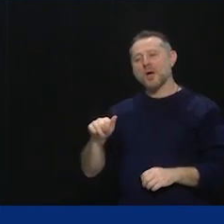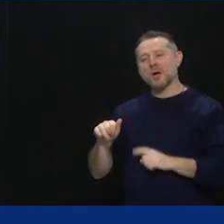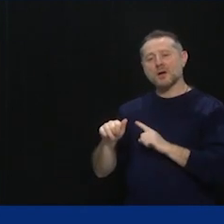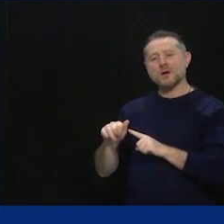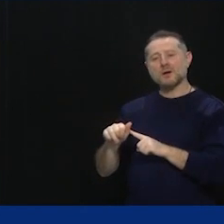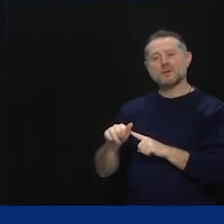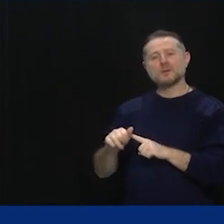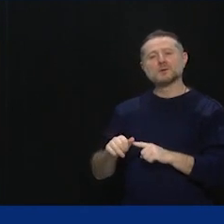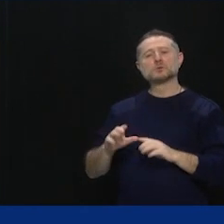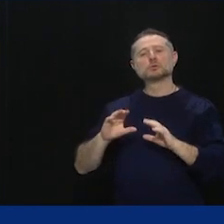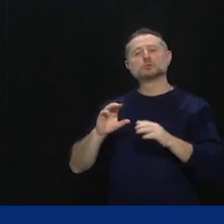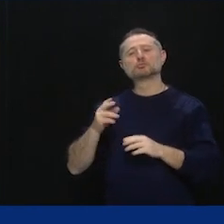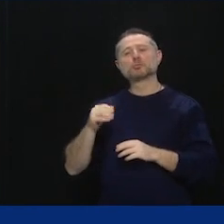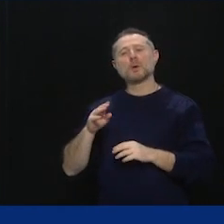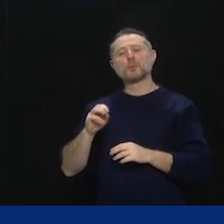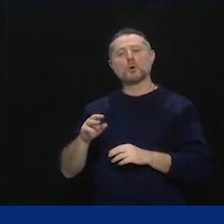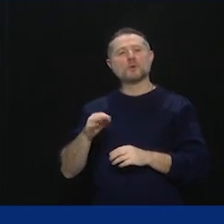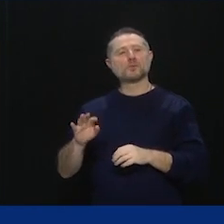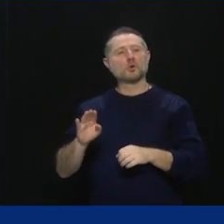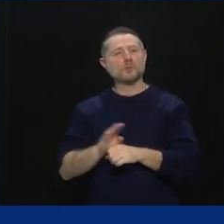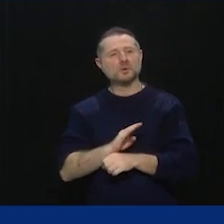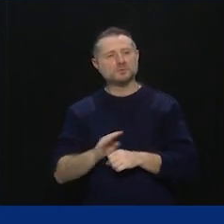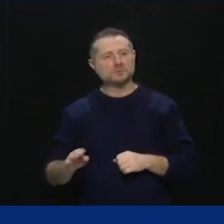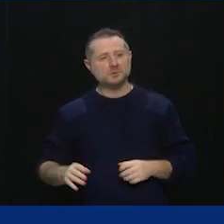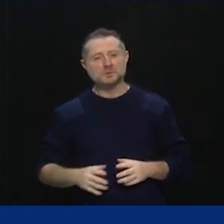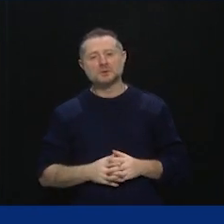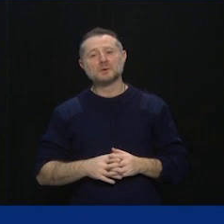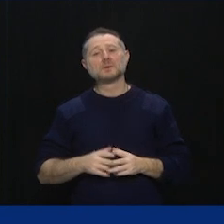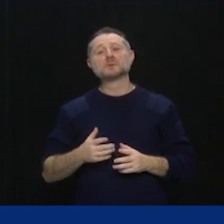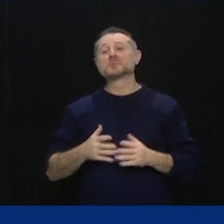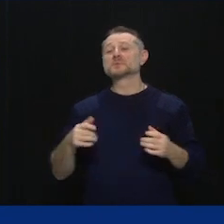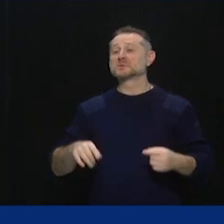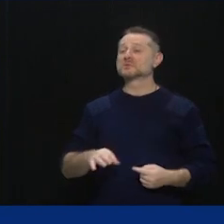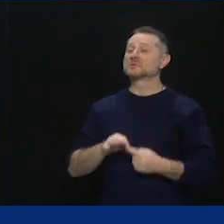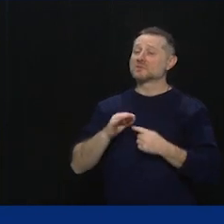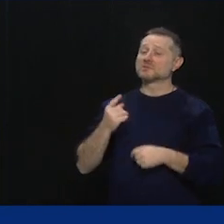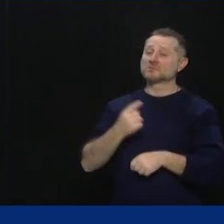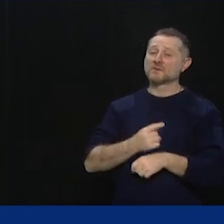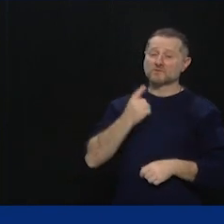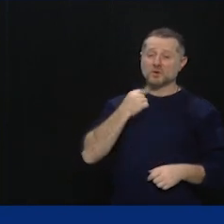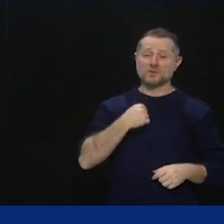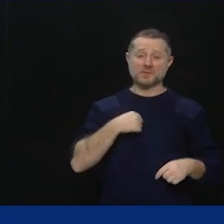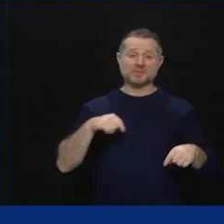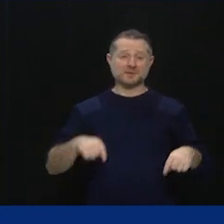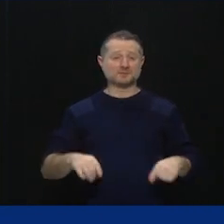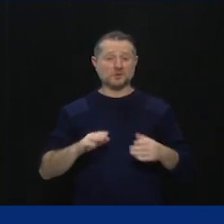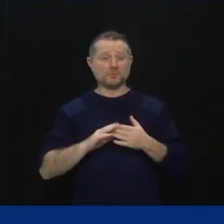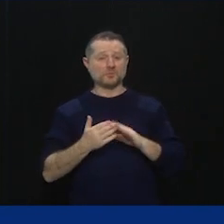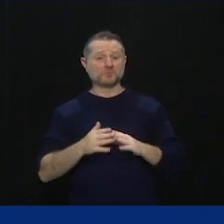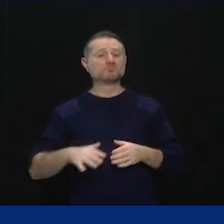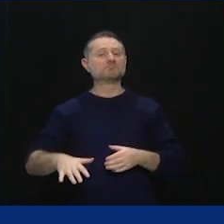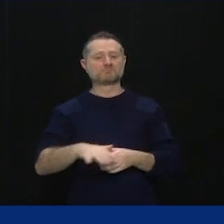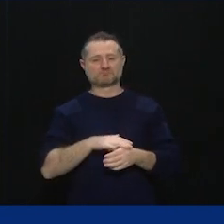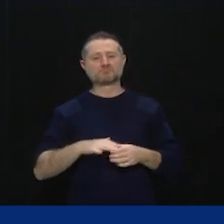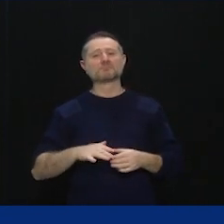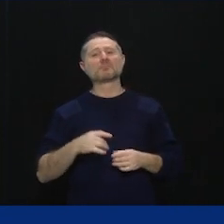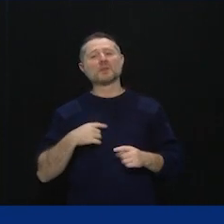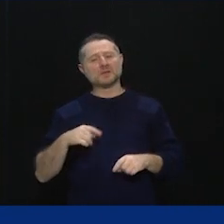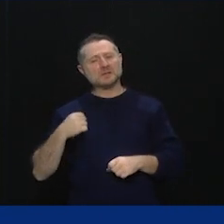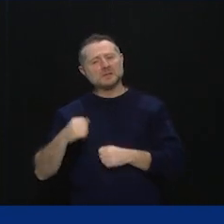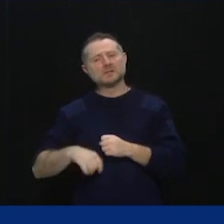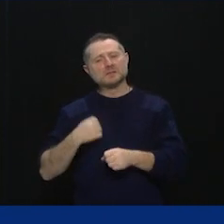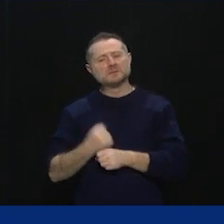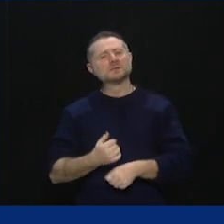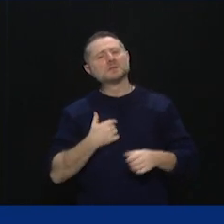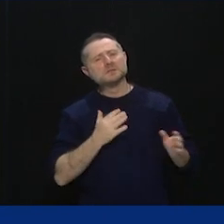greater Ronkonkoma community and the region. After many years of planning, it is great to see Phase 2 of the Ronkonkoma